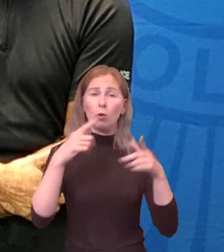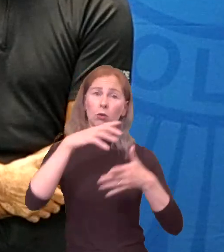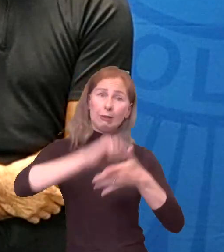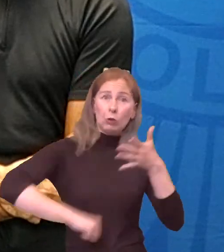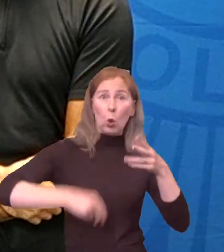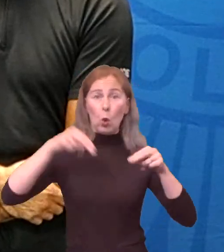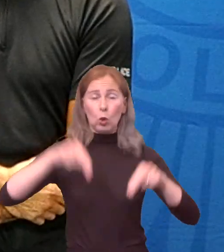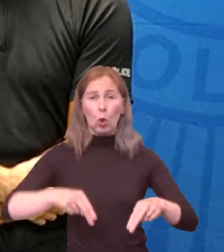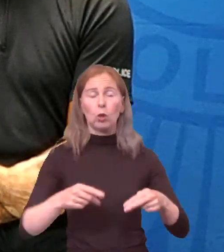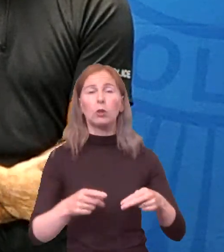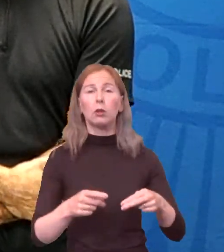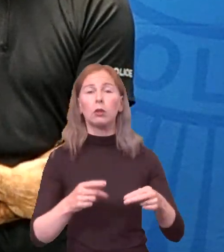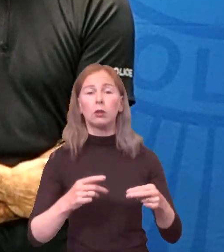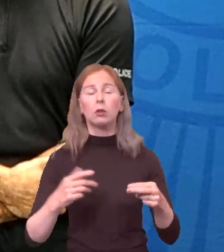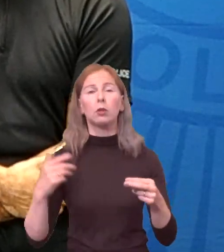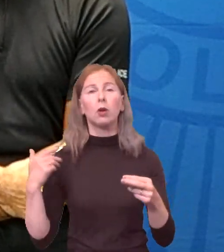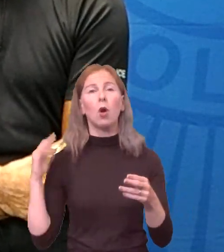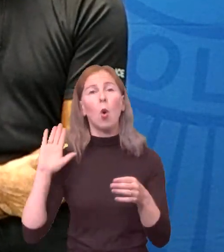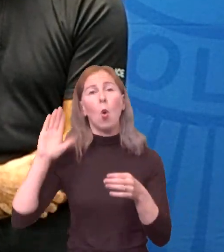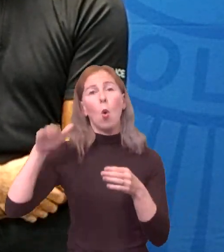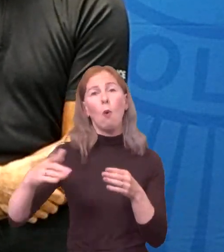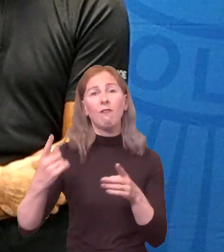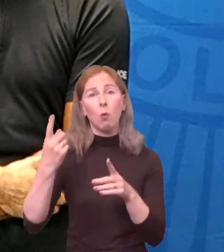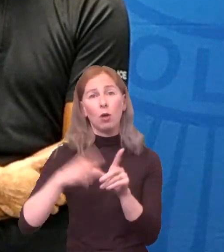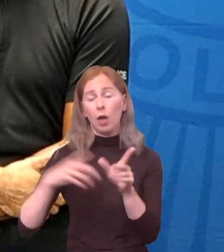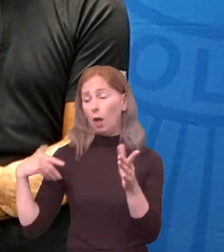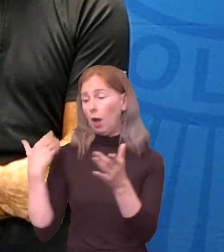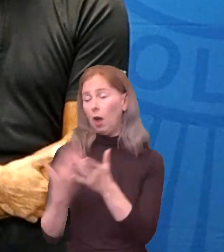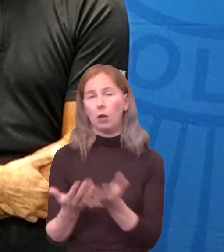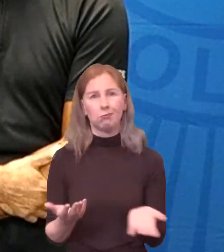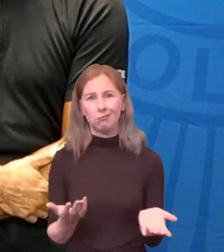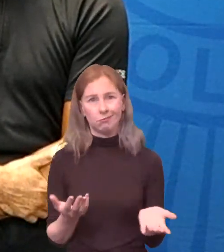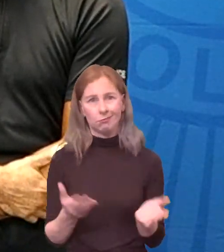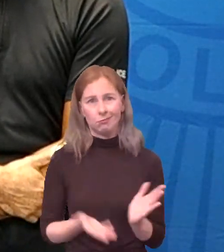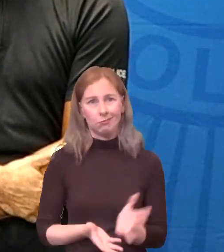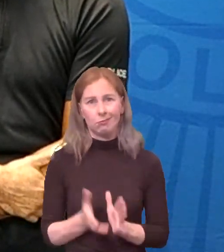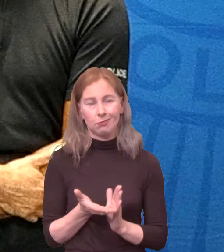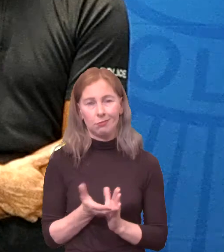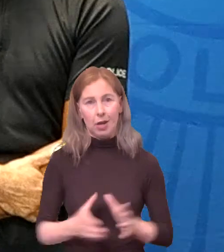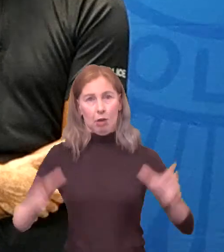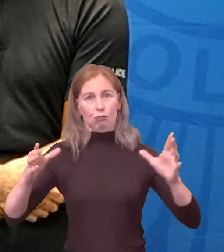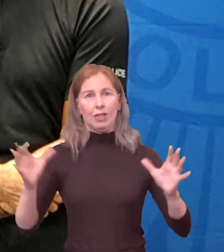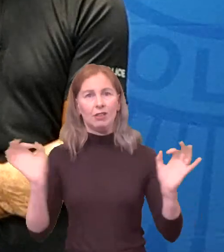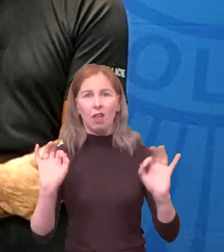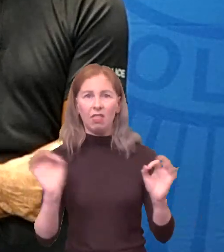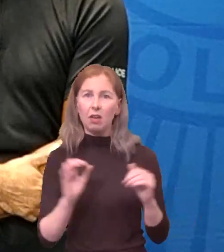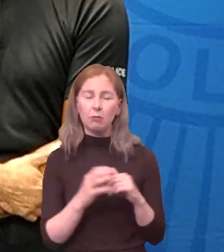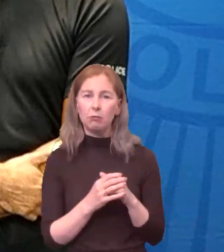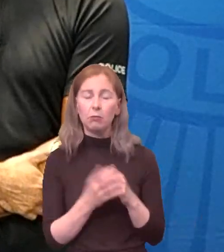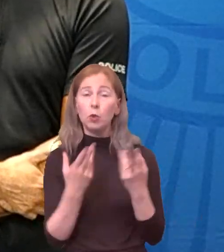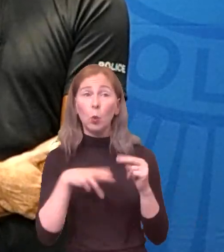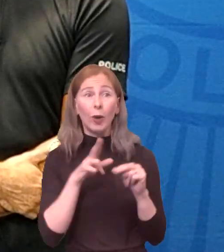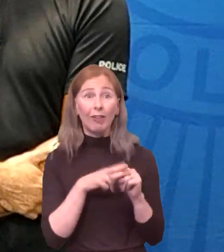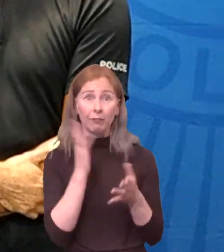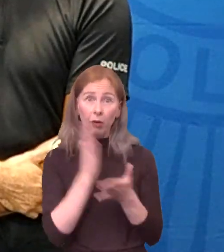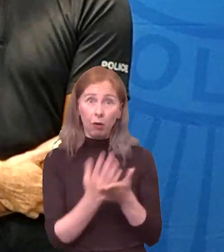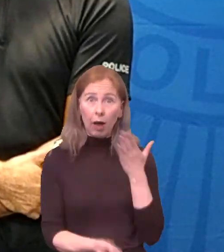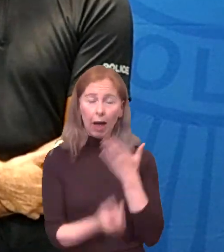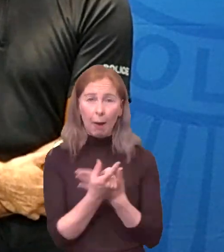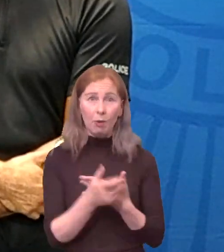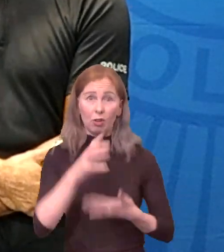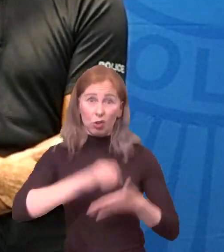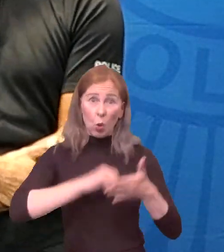not increased as the perception has. So that we ask that if it is happening and we're not aware, please report